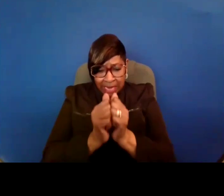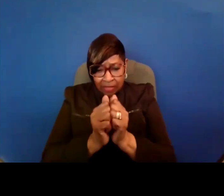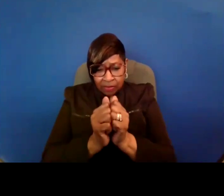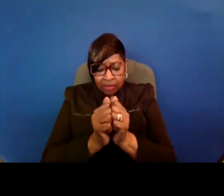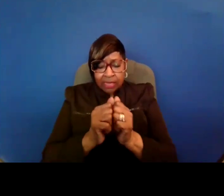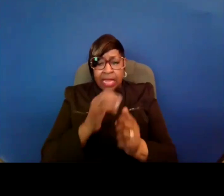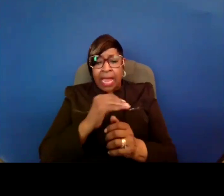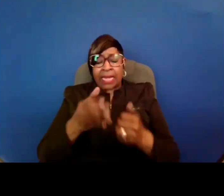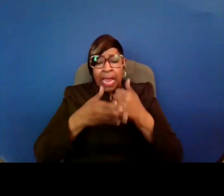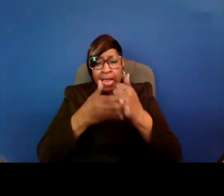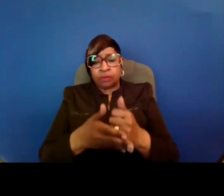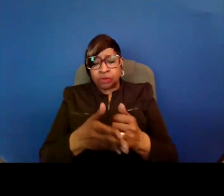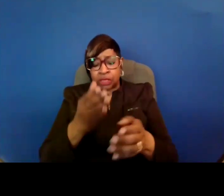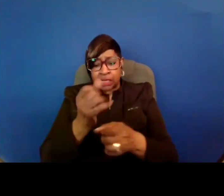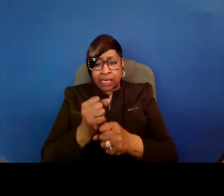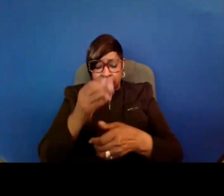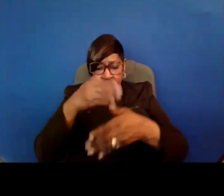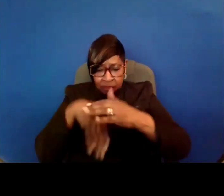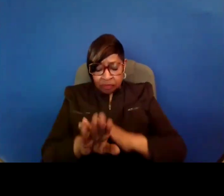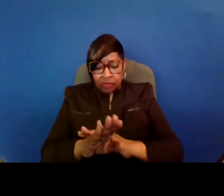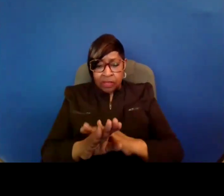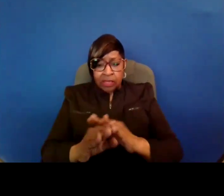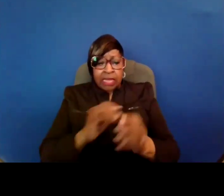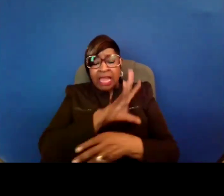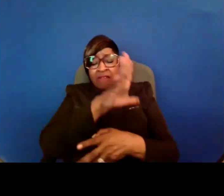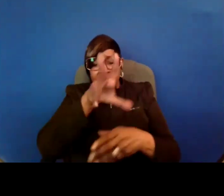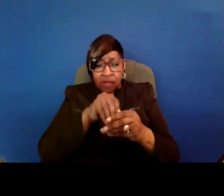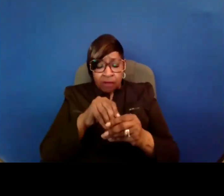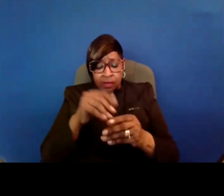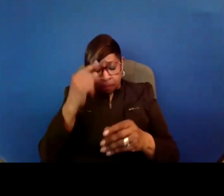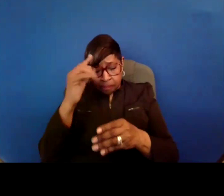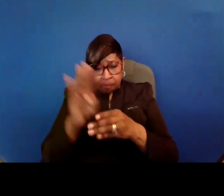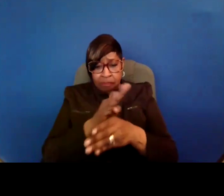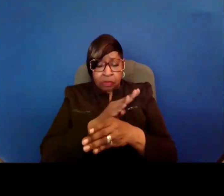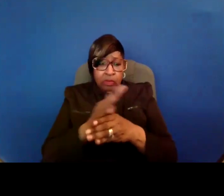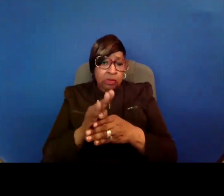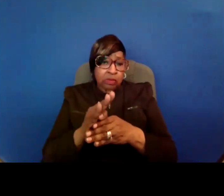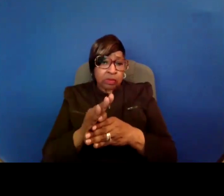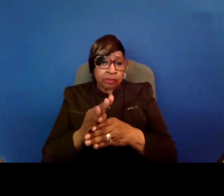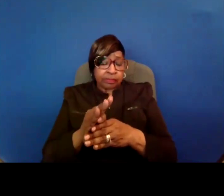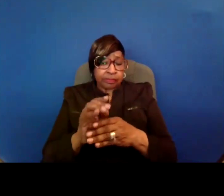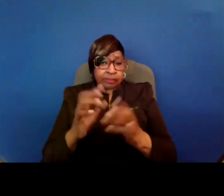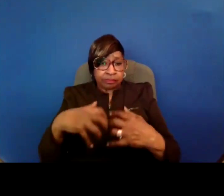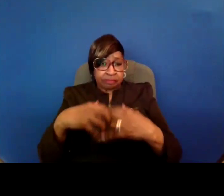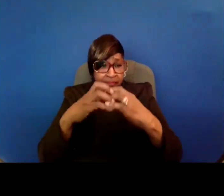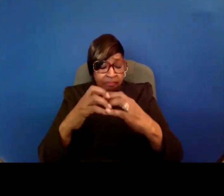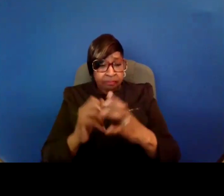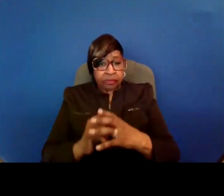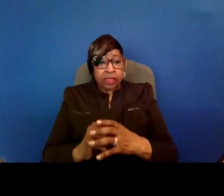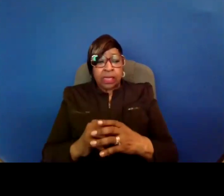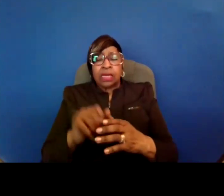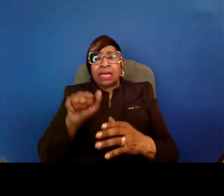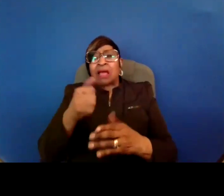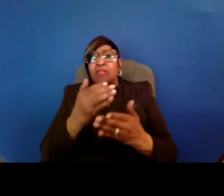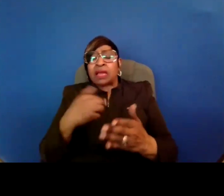get into an entrepreneurial mindset and also stand out. And one of the things I love to do with my clients is, because most